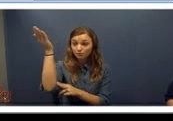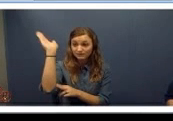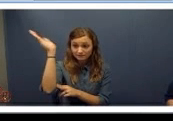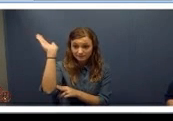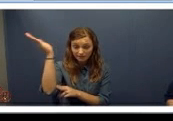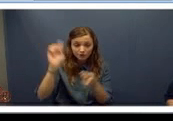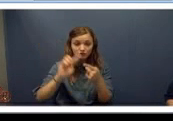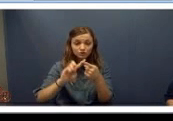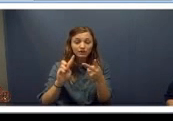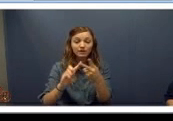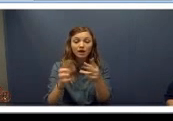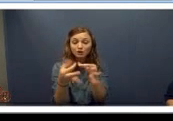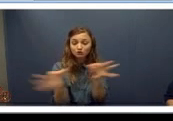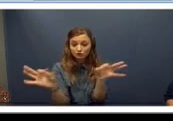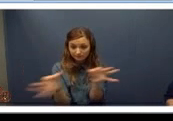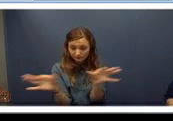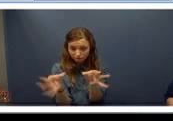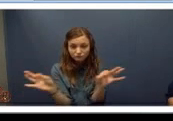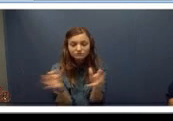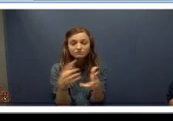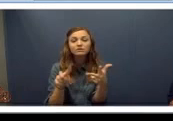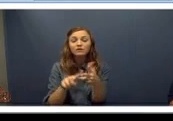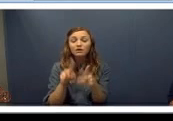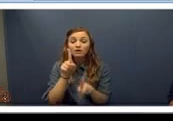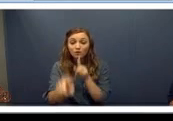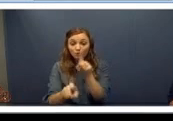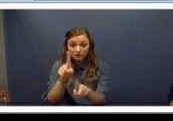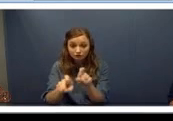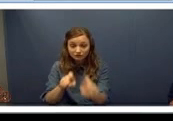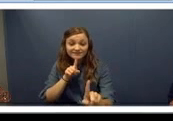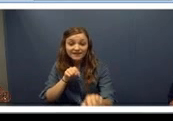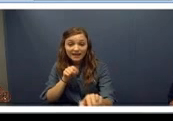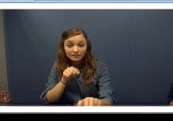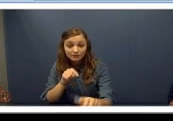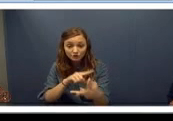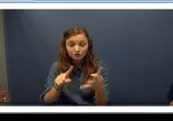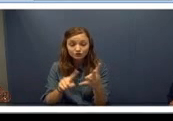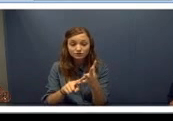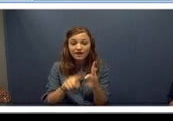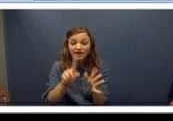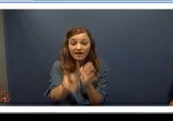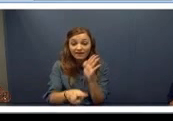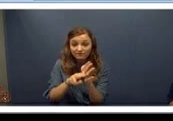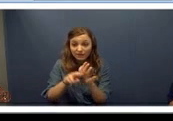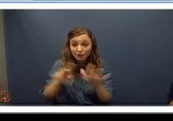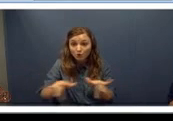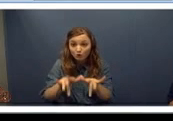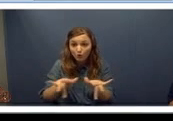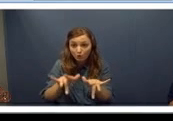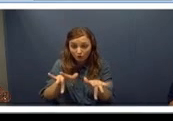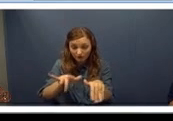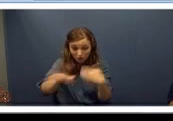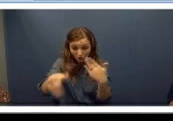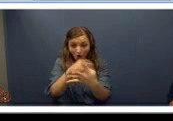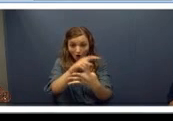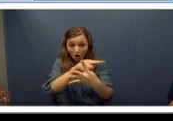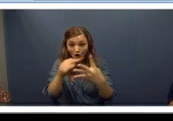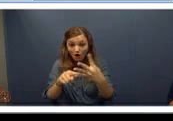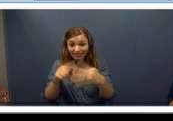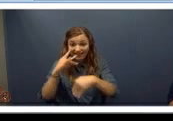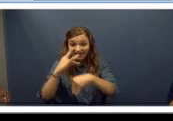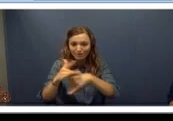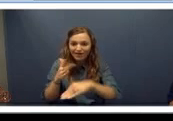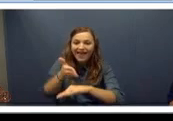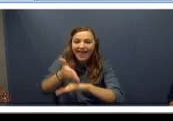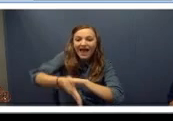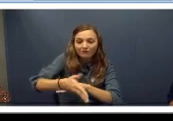The presentation, transcription, the questions and answers, and a video recording will all be